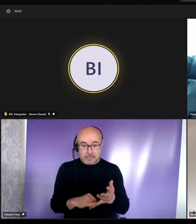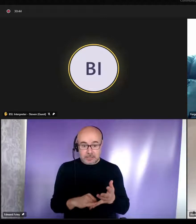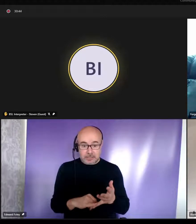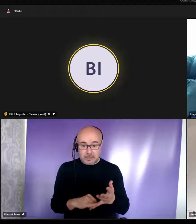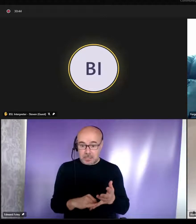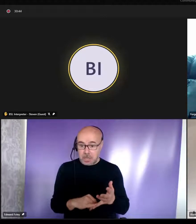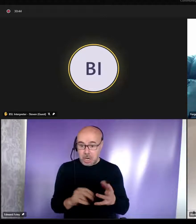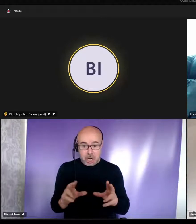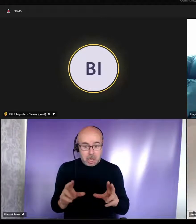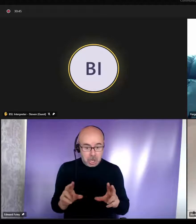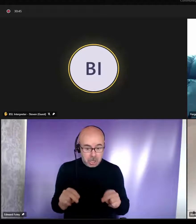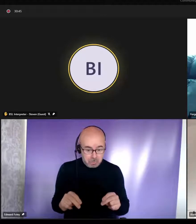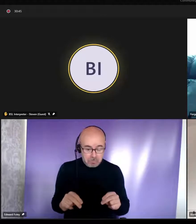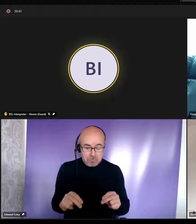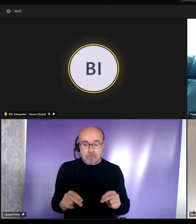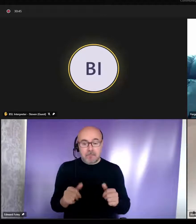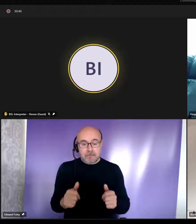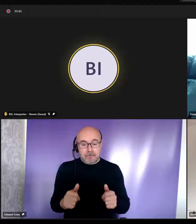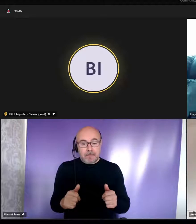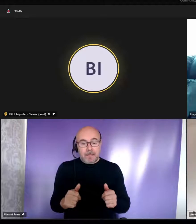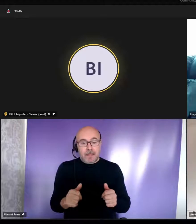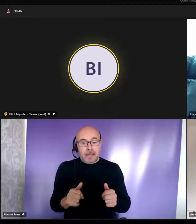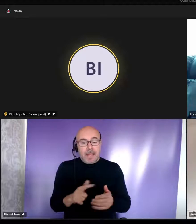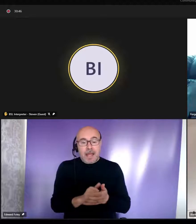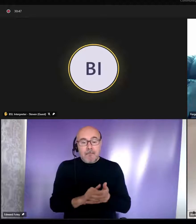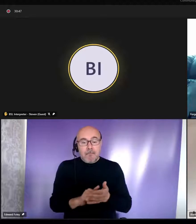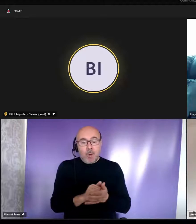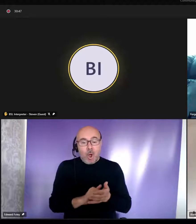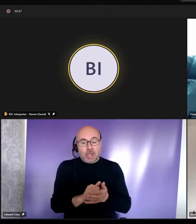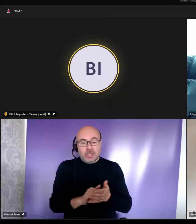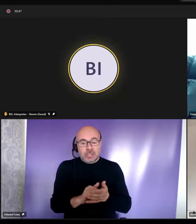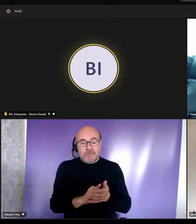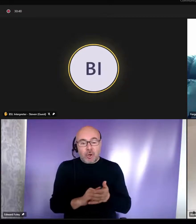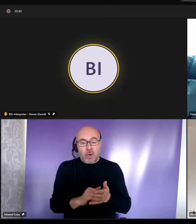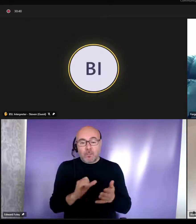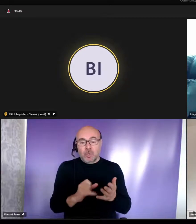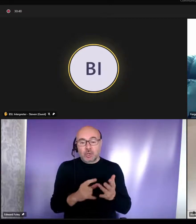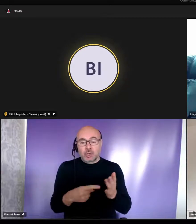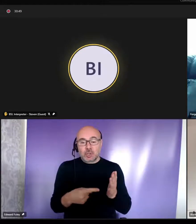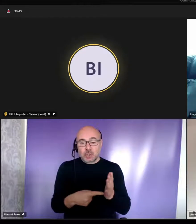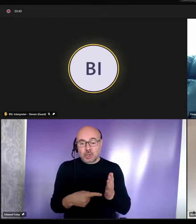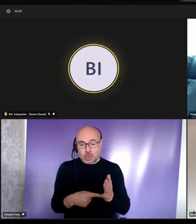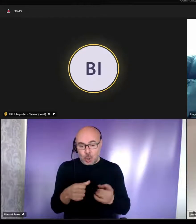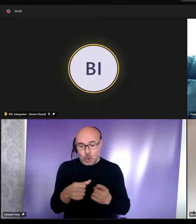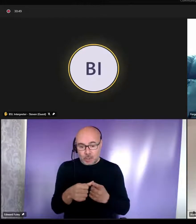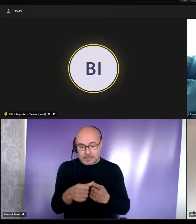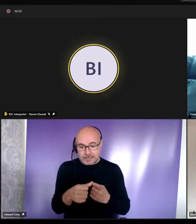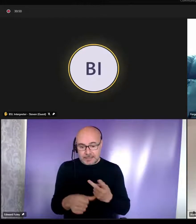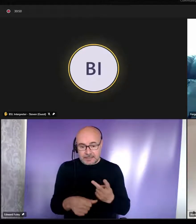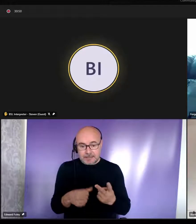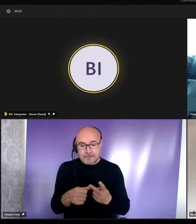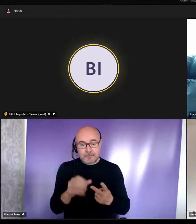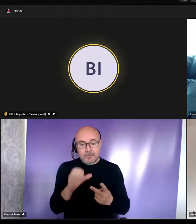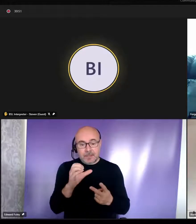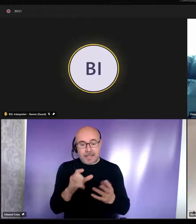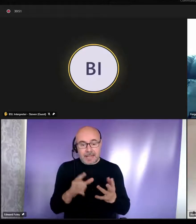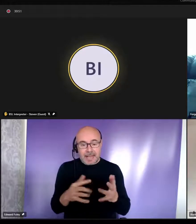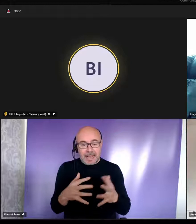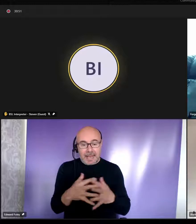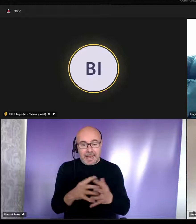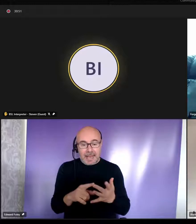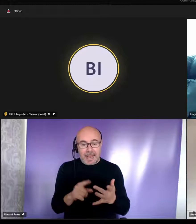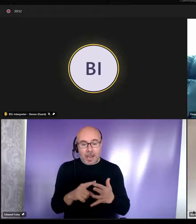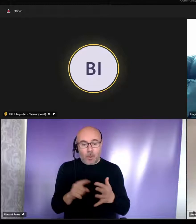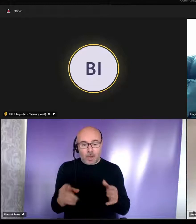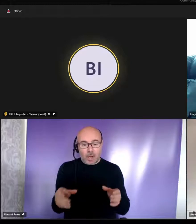No. I have apologies for Councillor Scott, and Councillor Cowie is present to